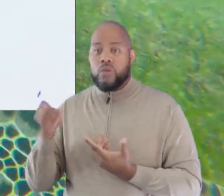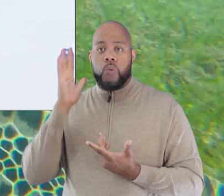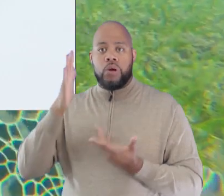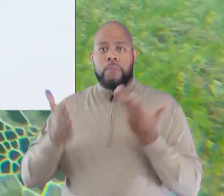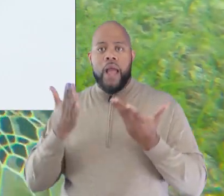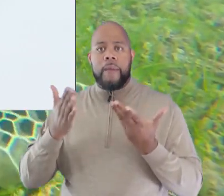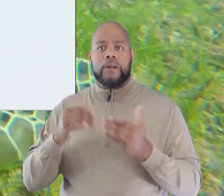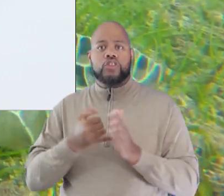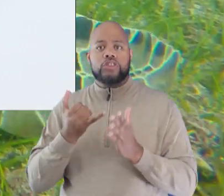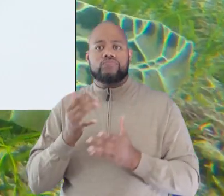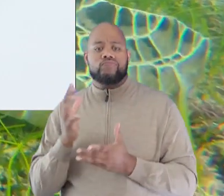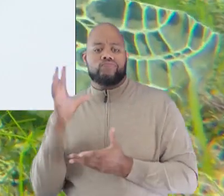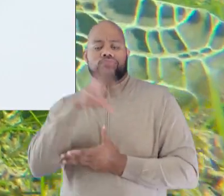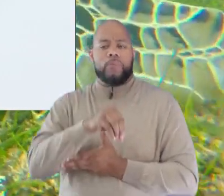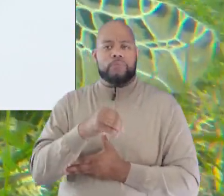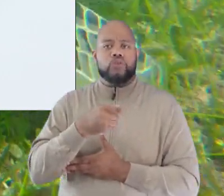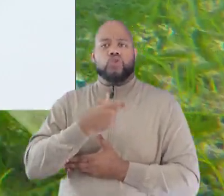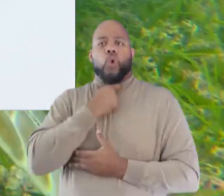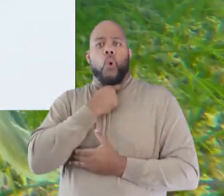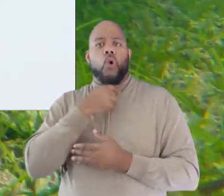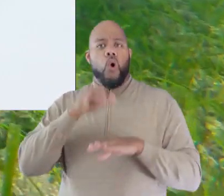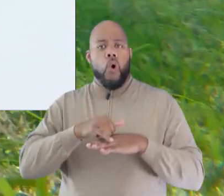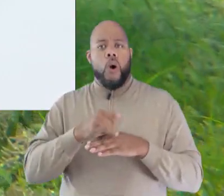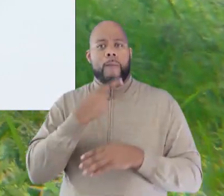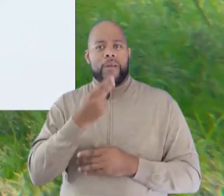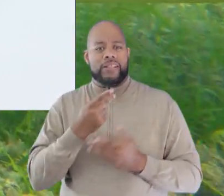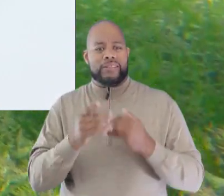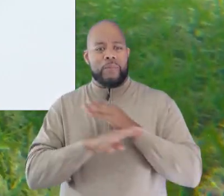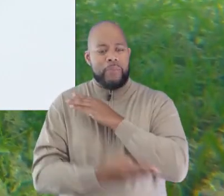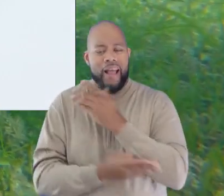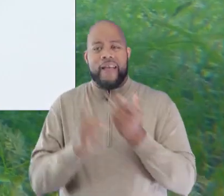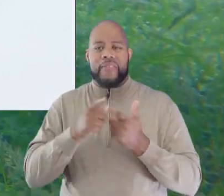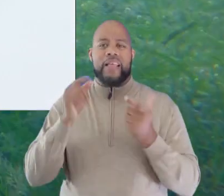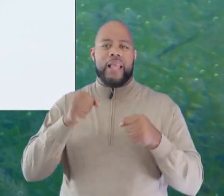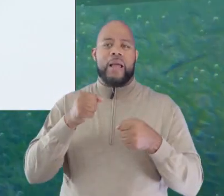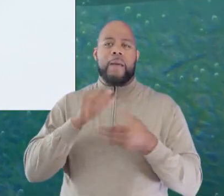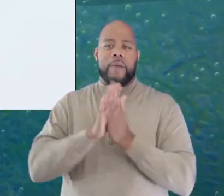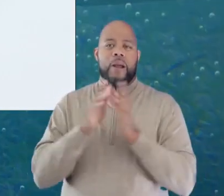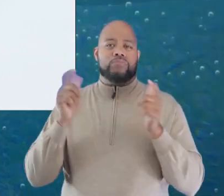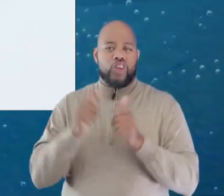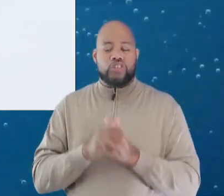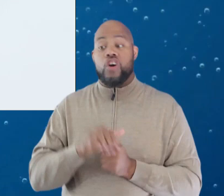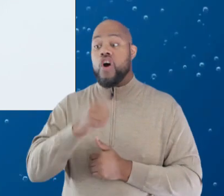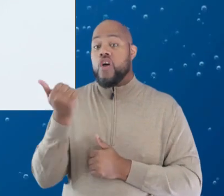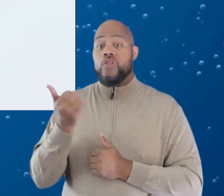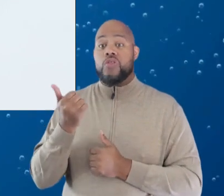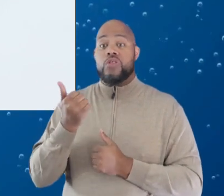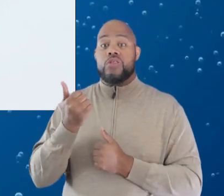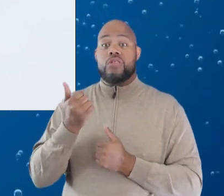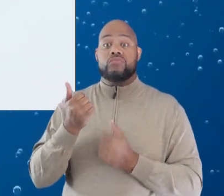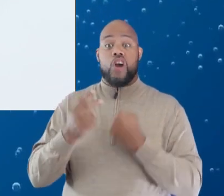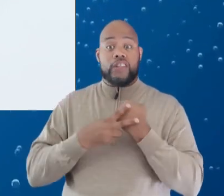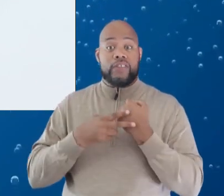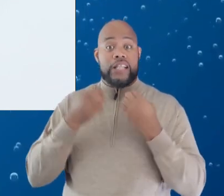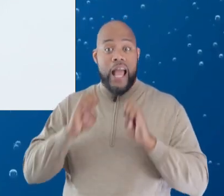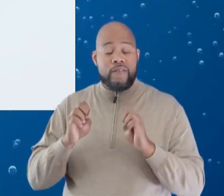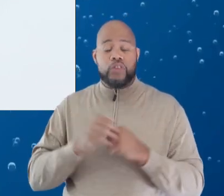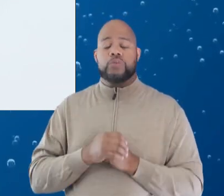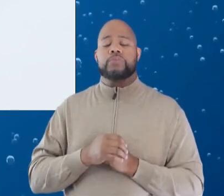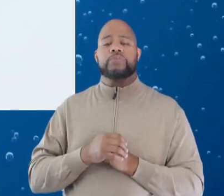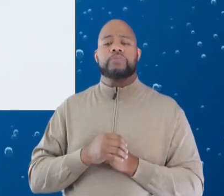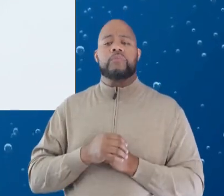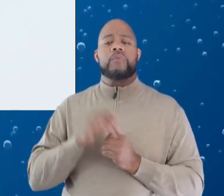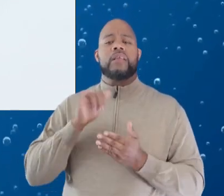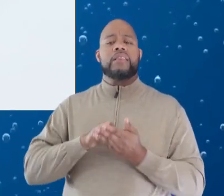jellyfish, they may be just consuming and choking on a plastic bag, and leads to them becoming endangered. Another conservation effort put in